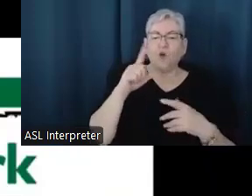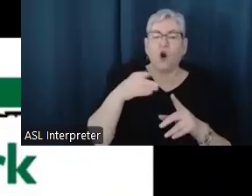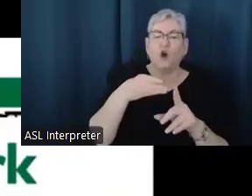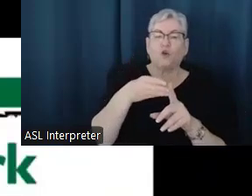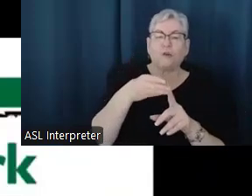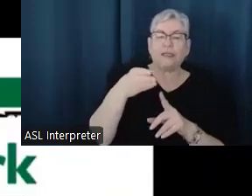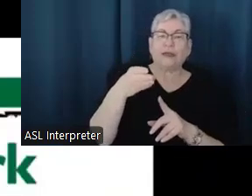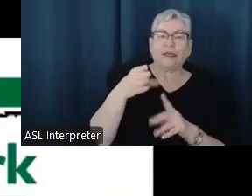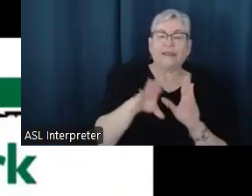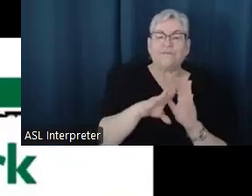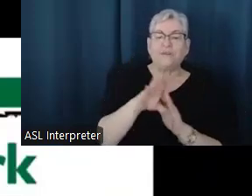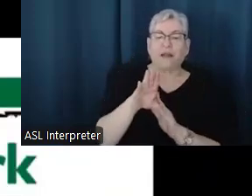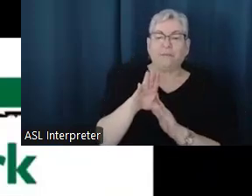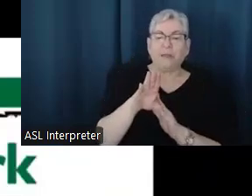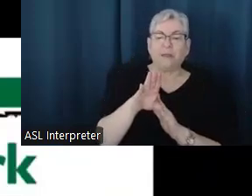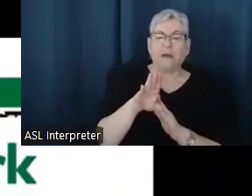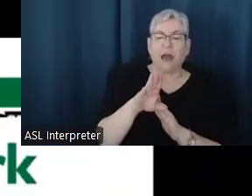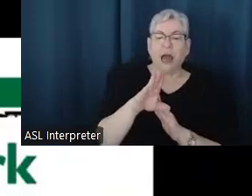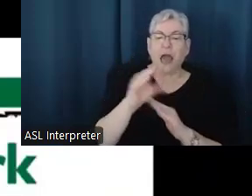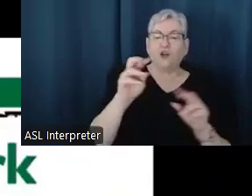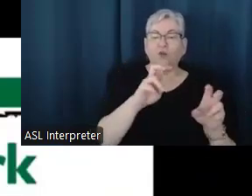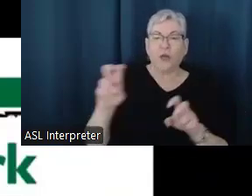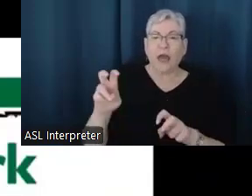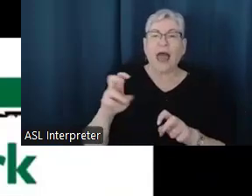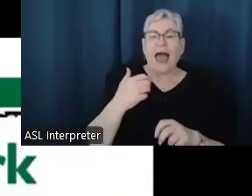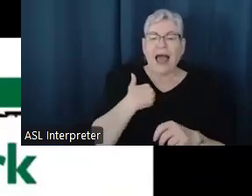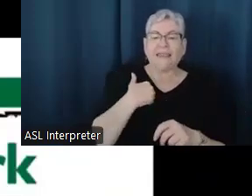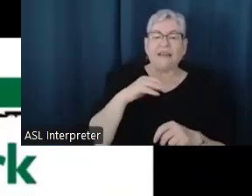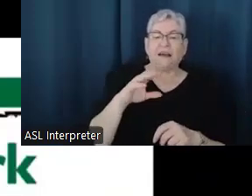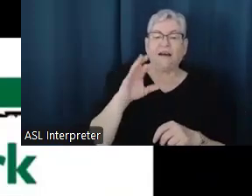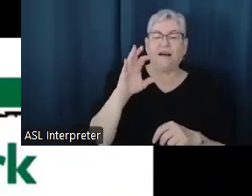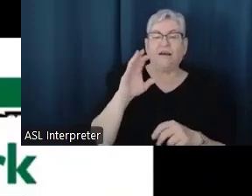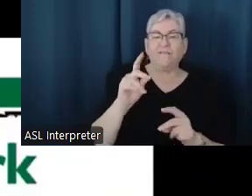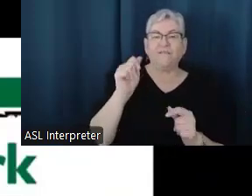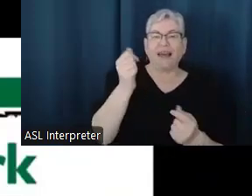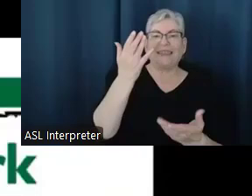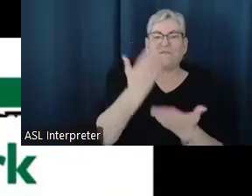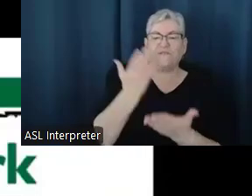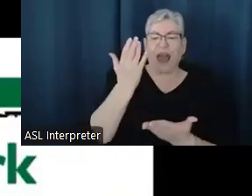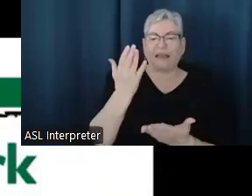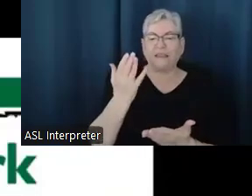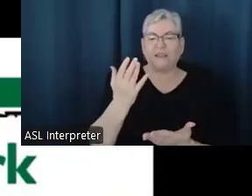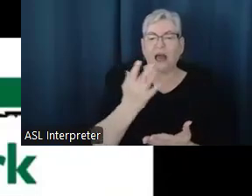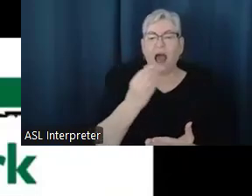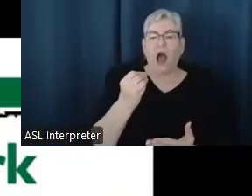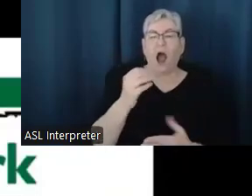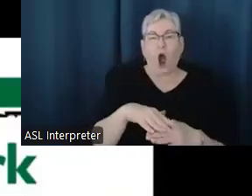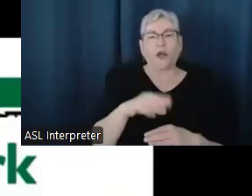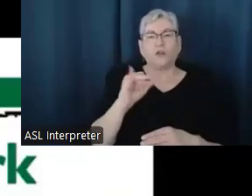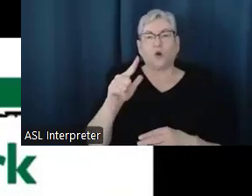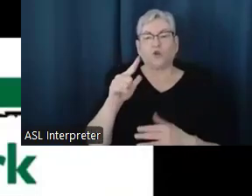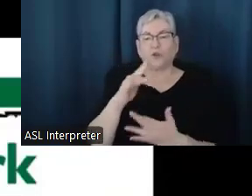created a fast track on social skills. You can find that and a ton of other fast tracks at the link that is in that toolkit